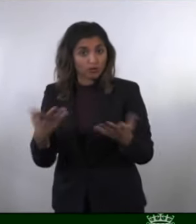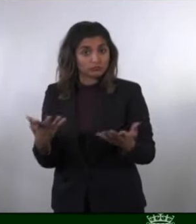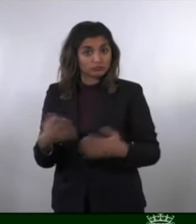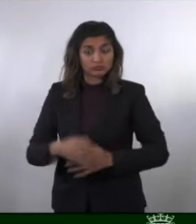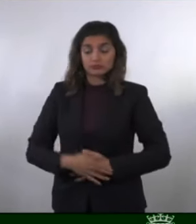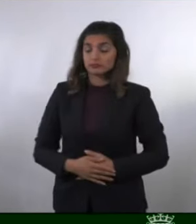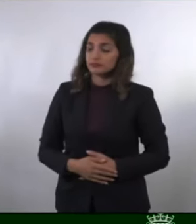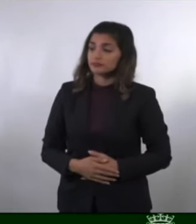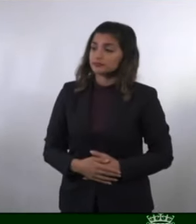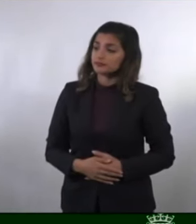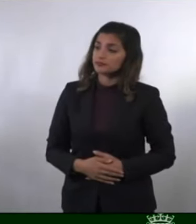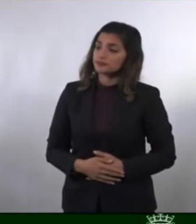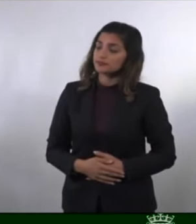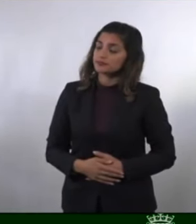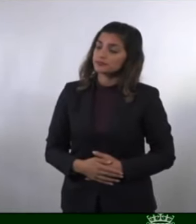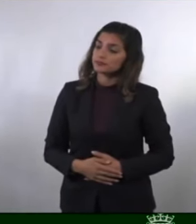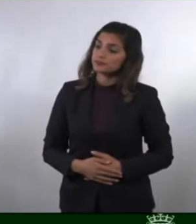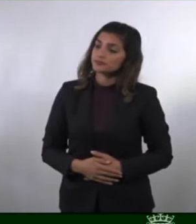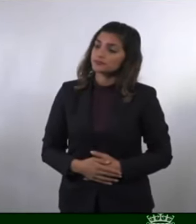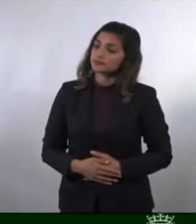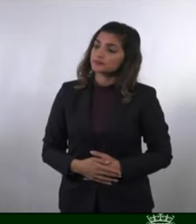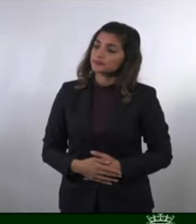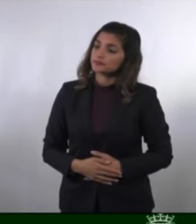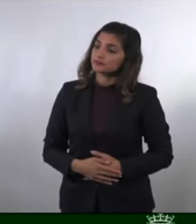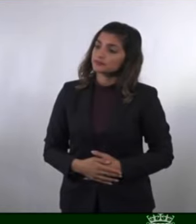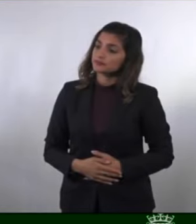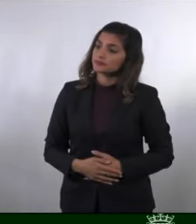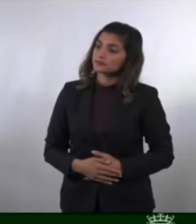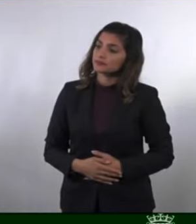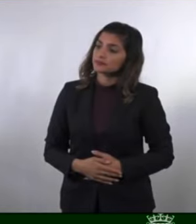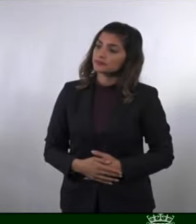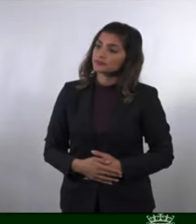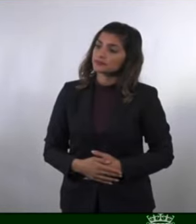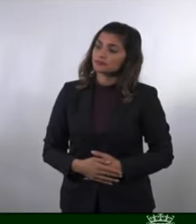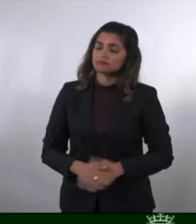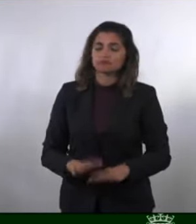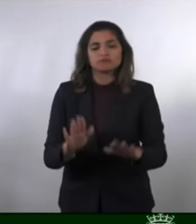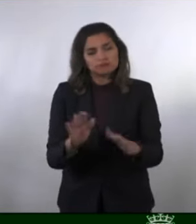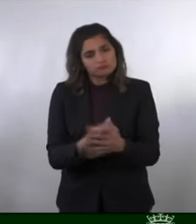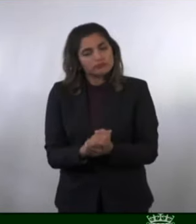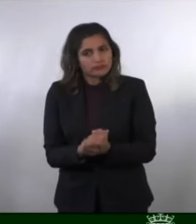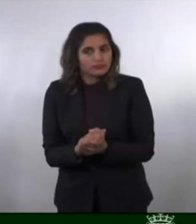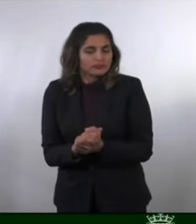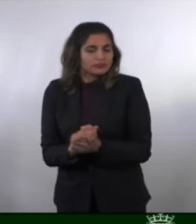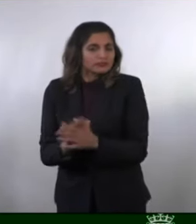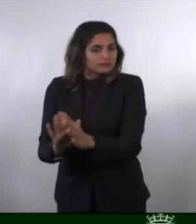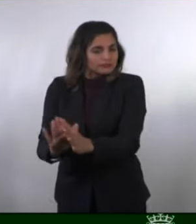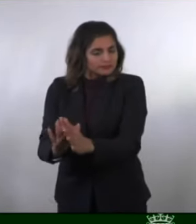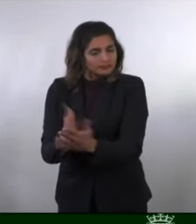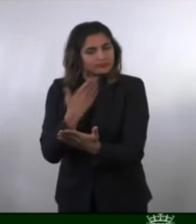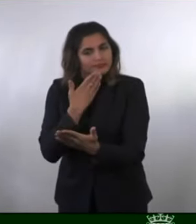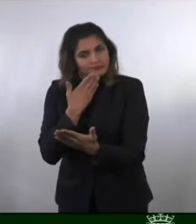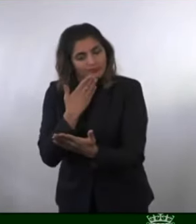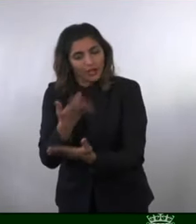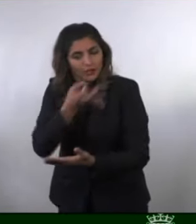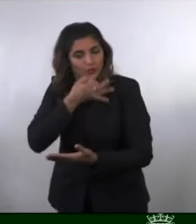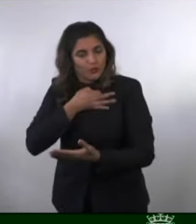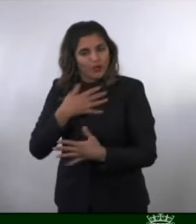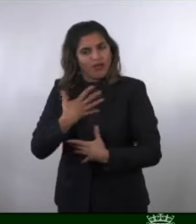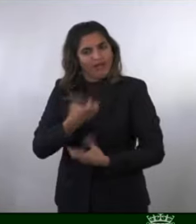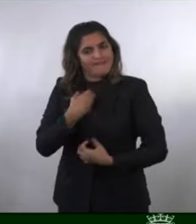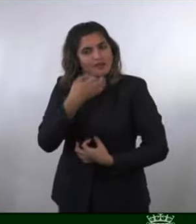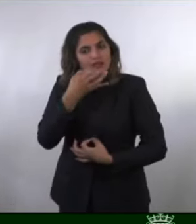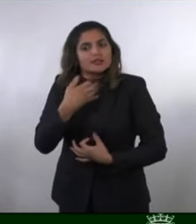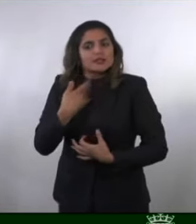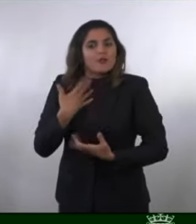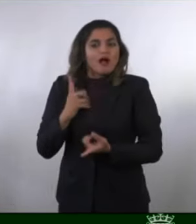My right honourable friend asks a question that tempts me to give an answer ahead of its time, and